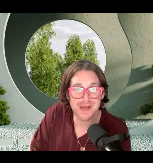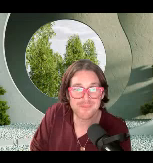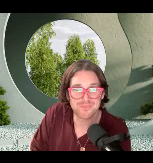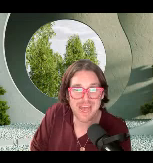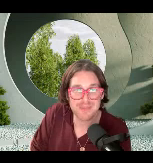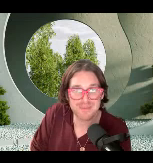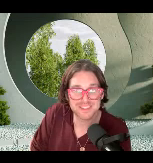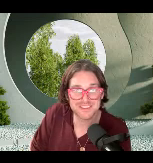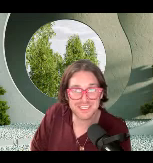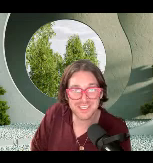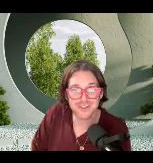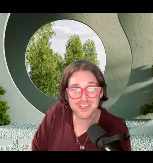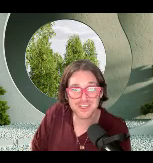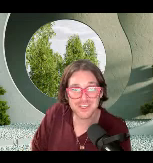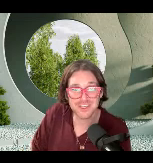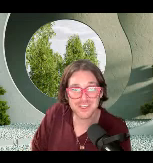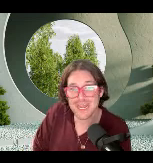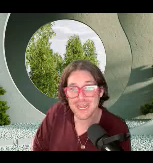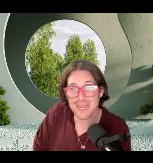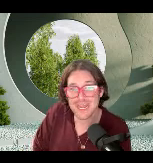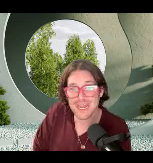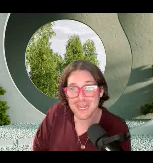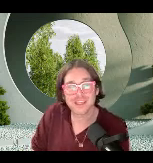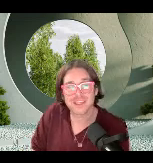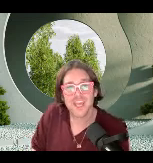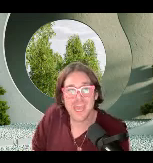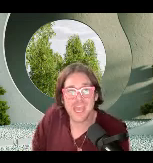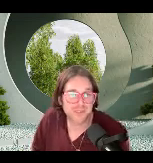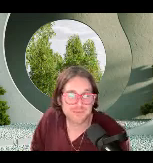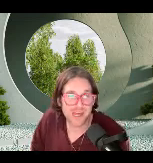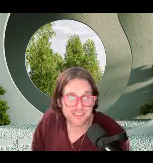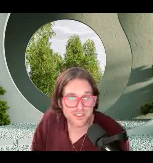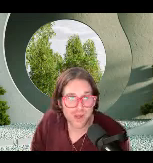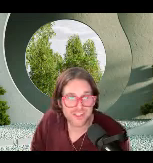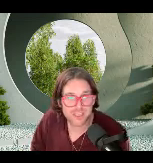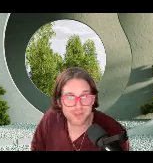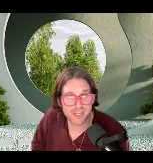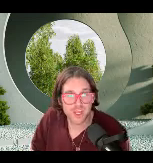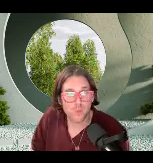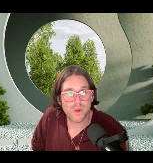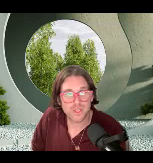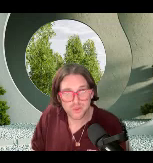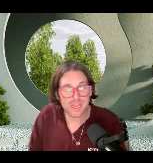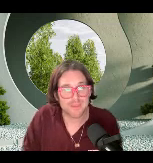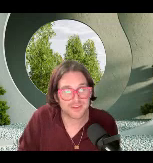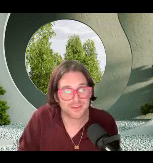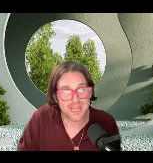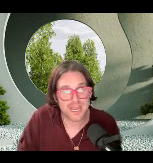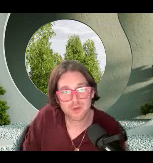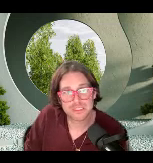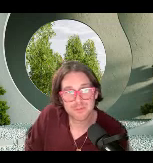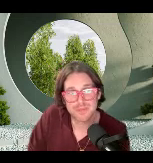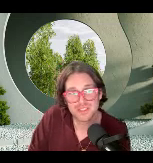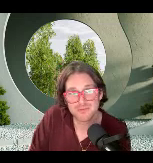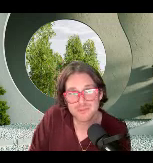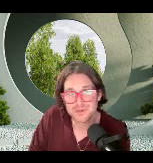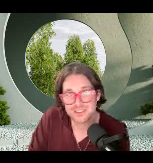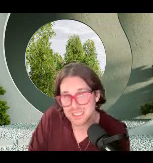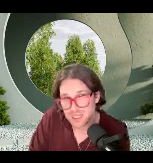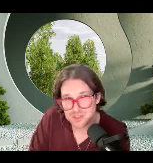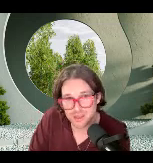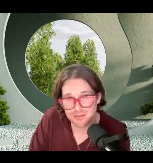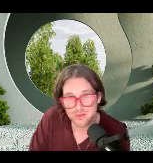hashtag IMNCCE, or you can do @NCCE EdTech and respond to this question. But when you think about designing multiple